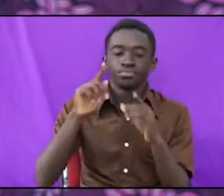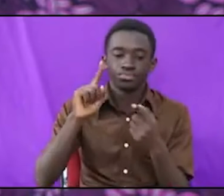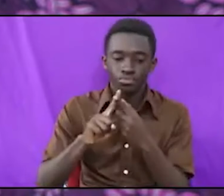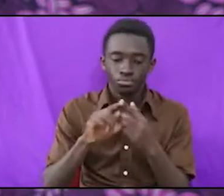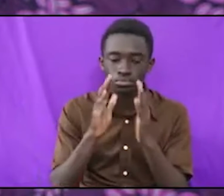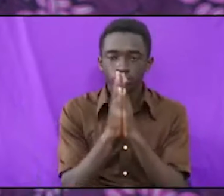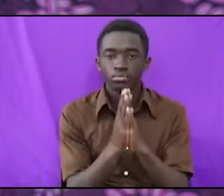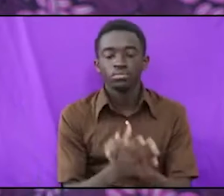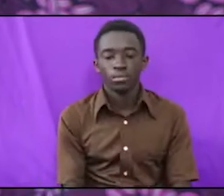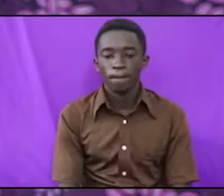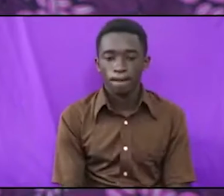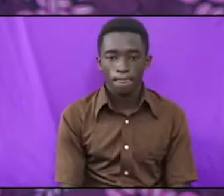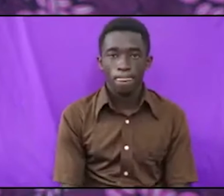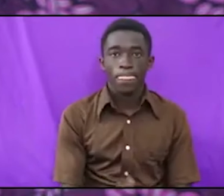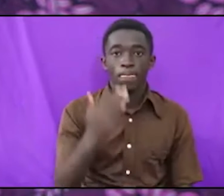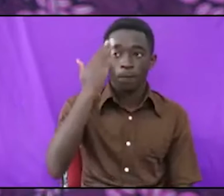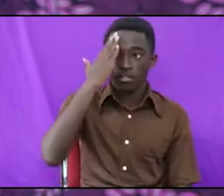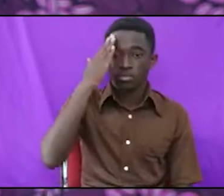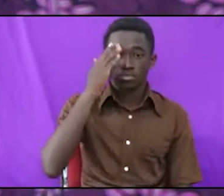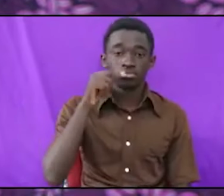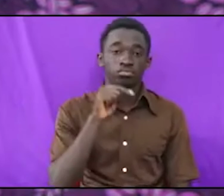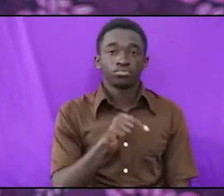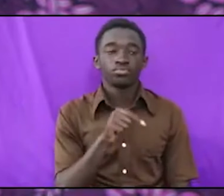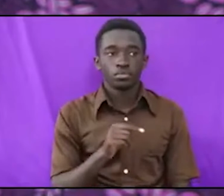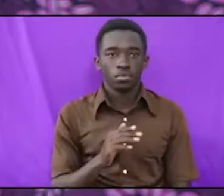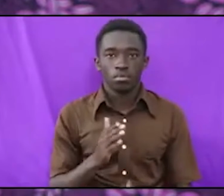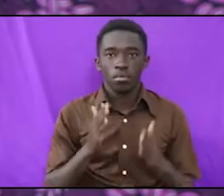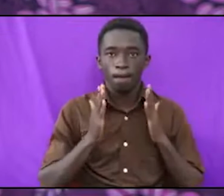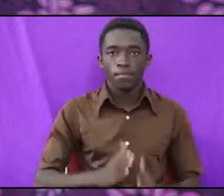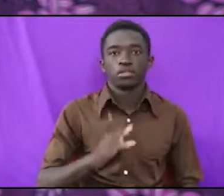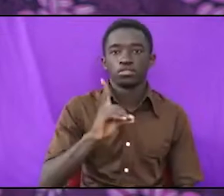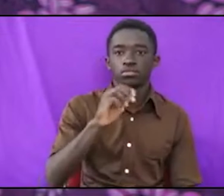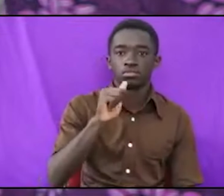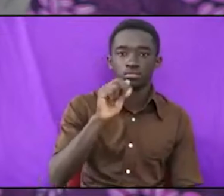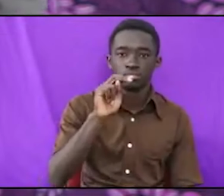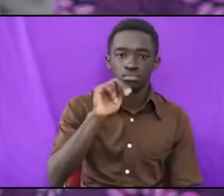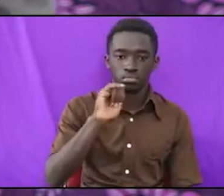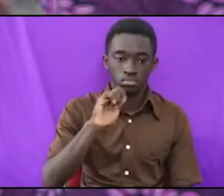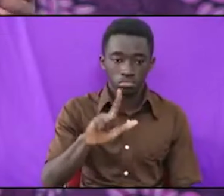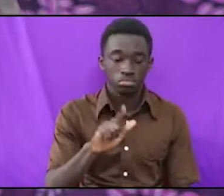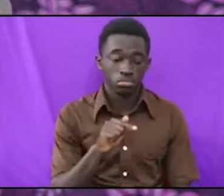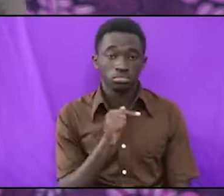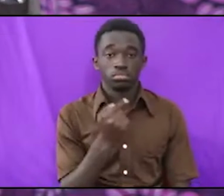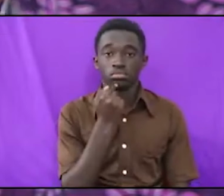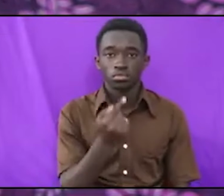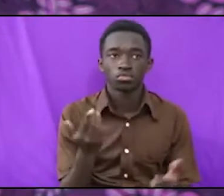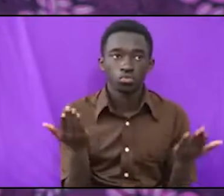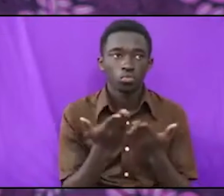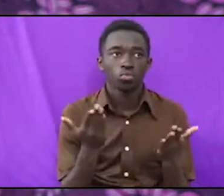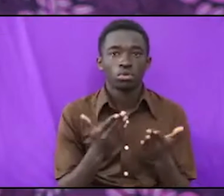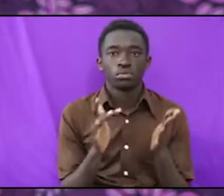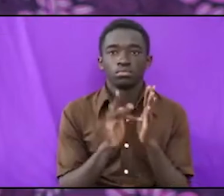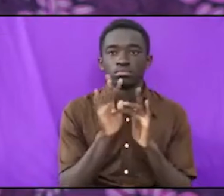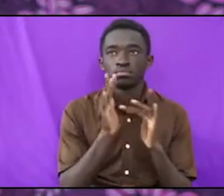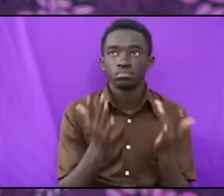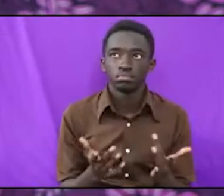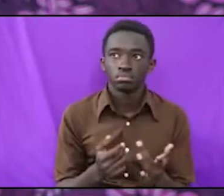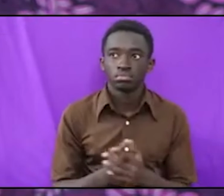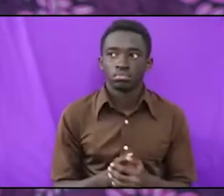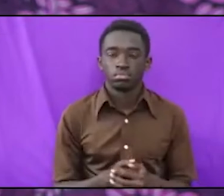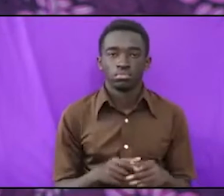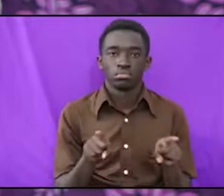this, you know, Daniel appears to us, comes to us. It says in the Bible, in the third year of the reign